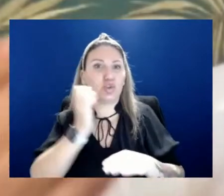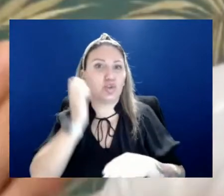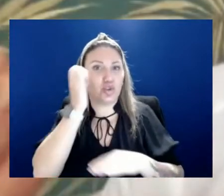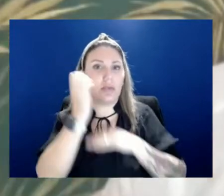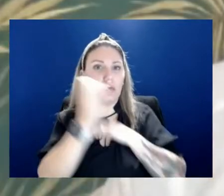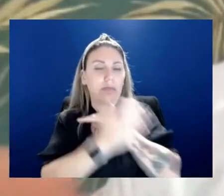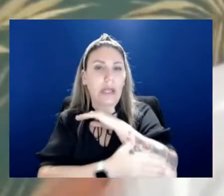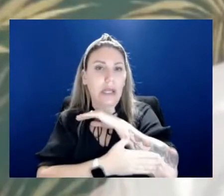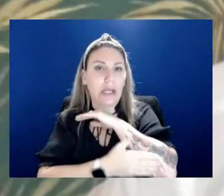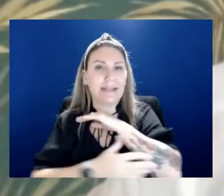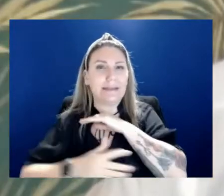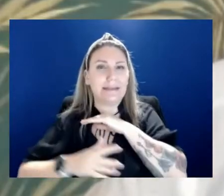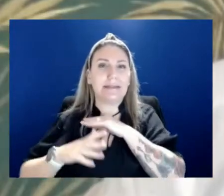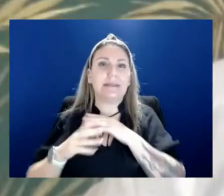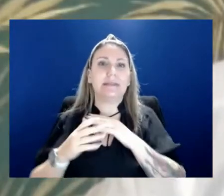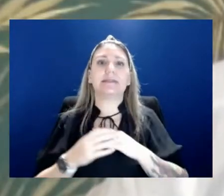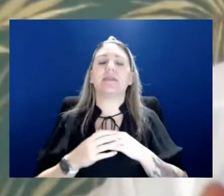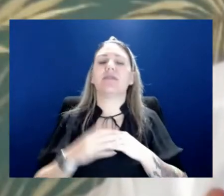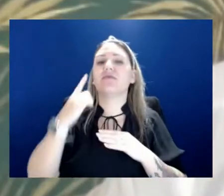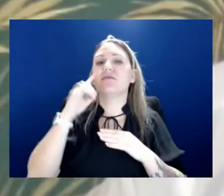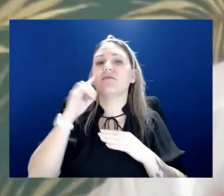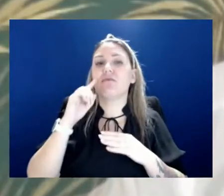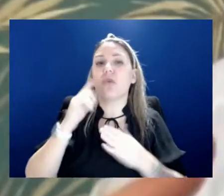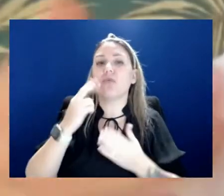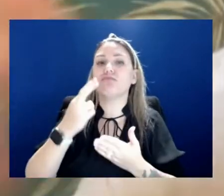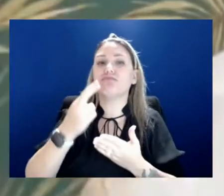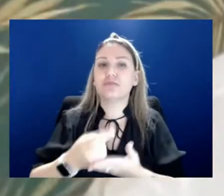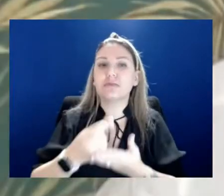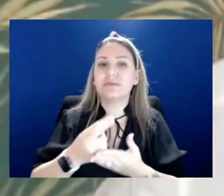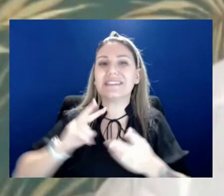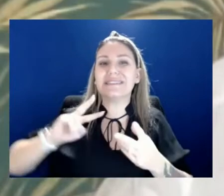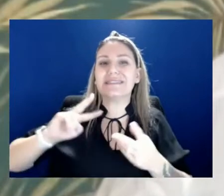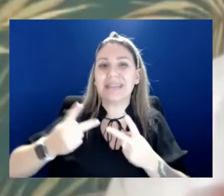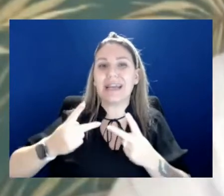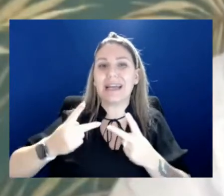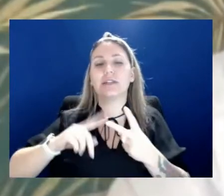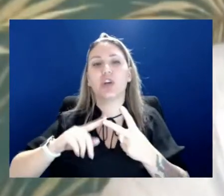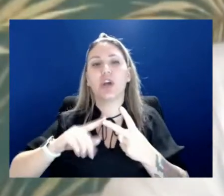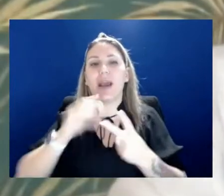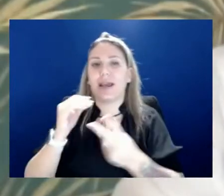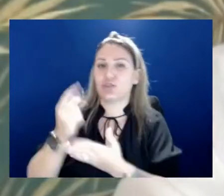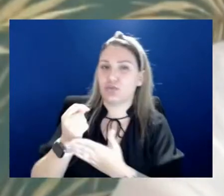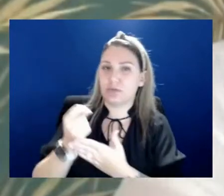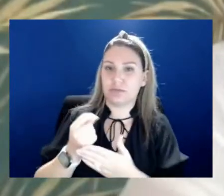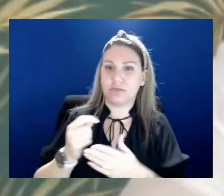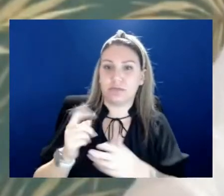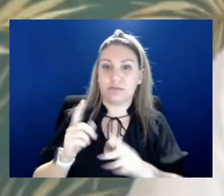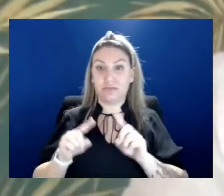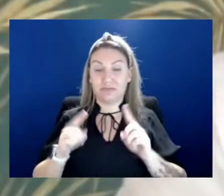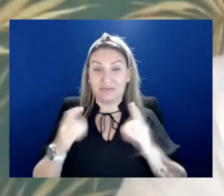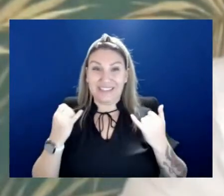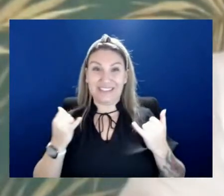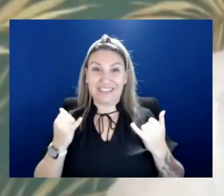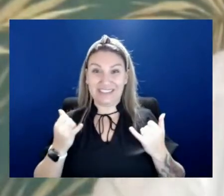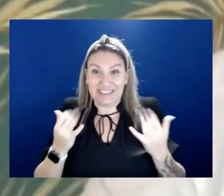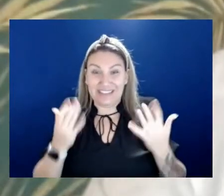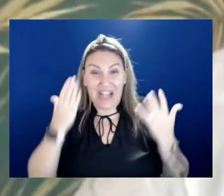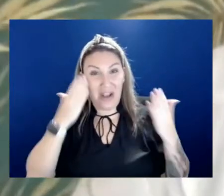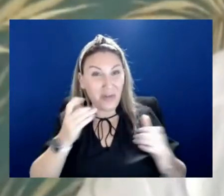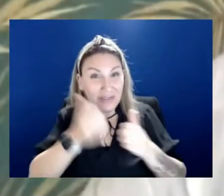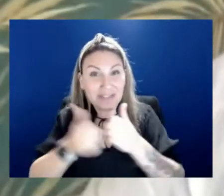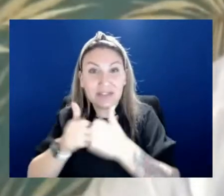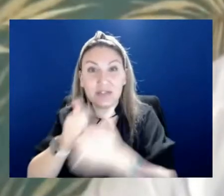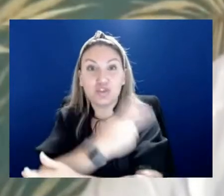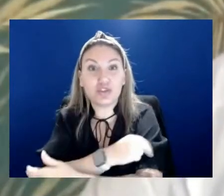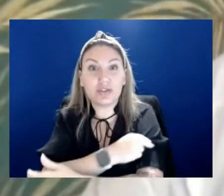secondary rehabilitation and secondary operation, secondary treatment. But now I don't know in each hospital